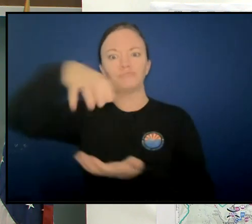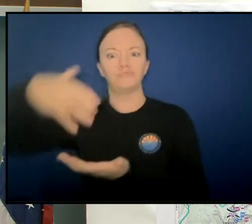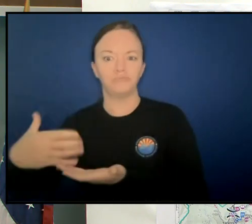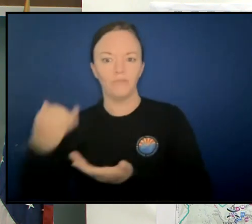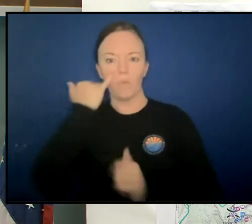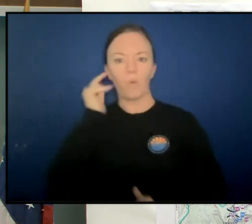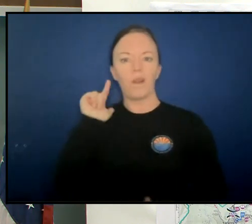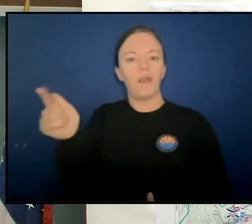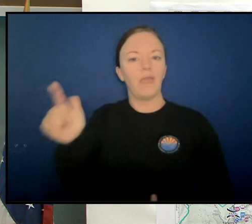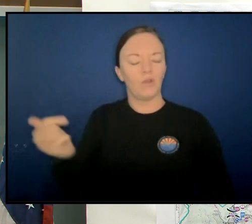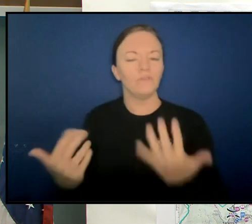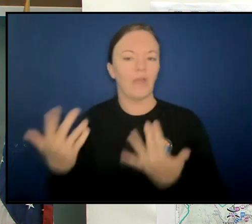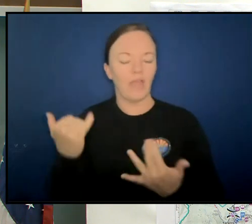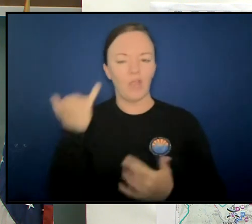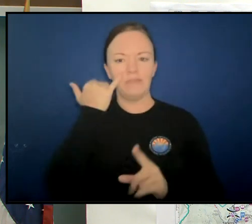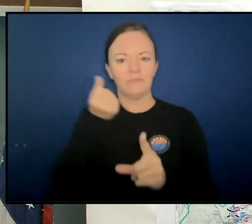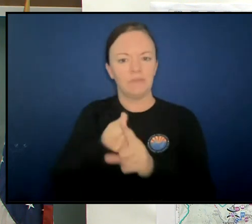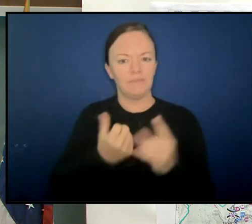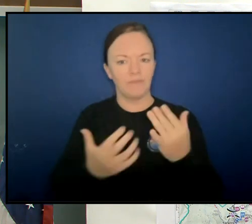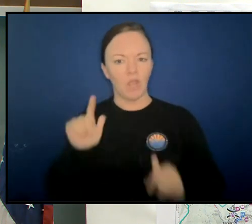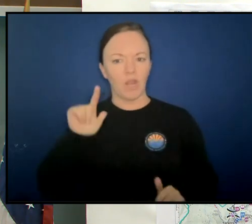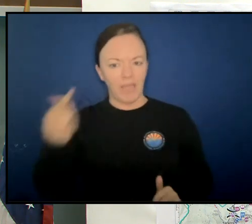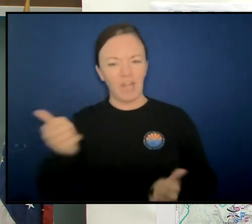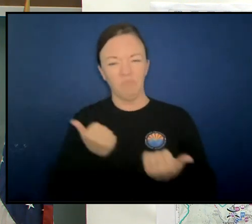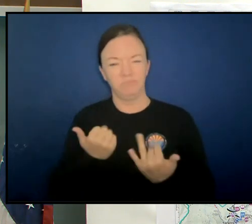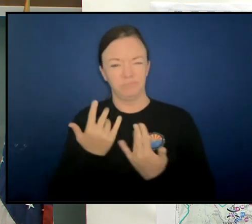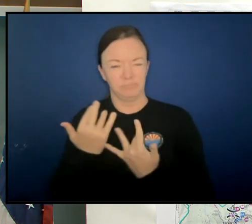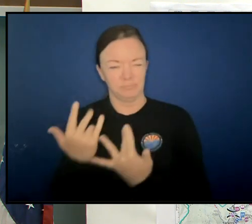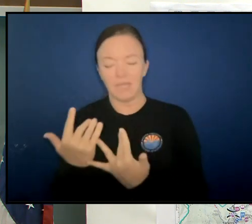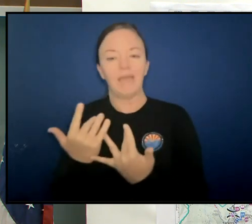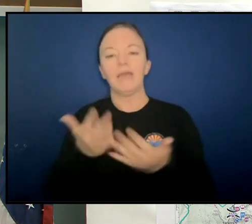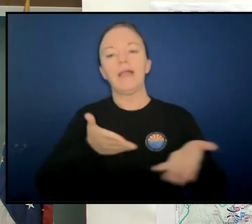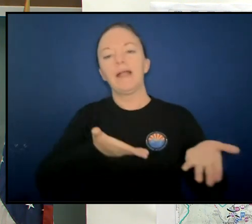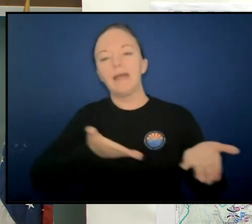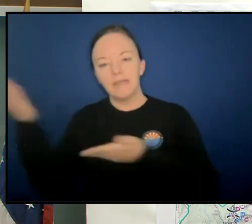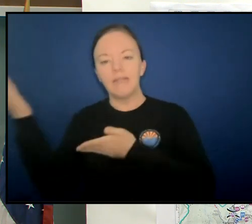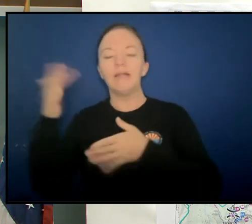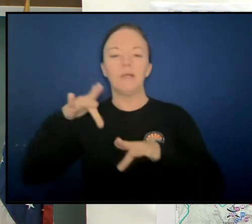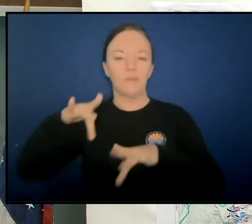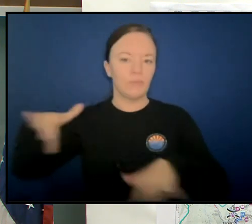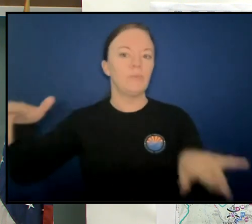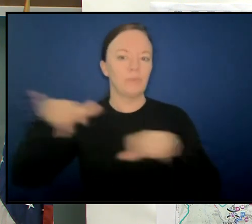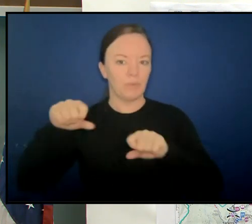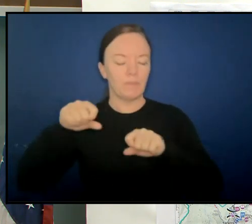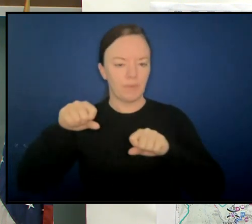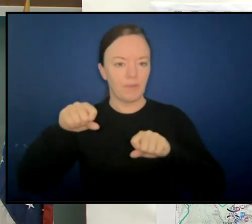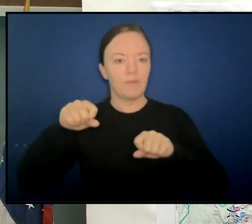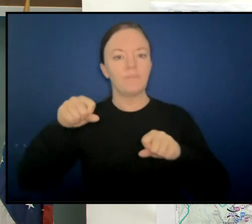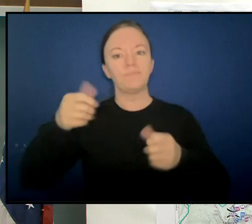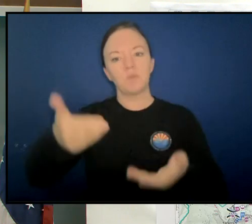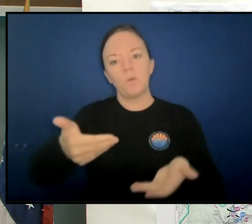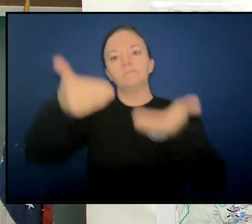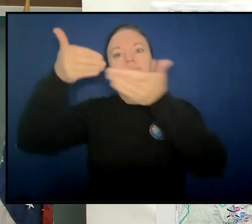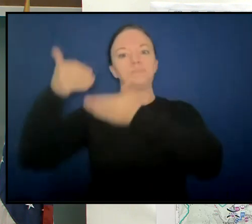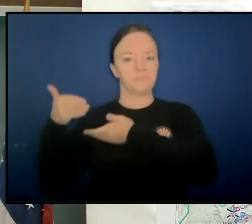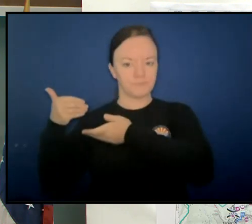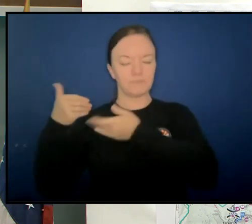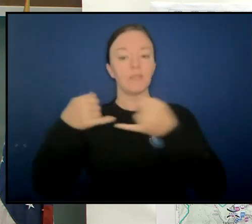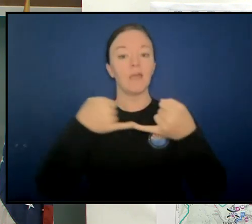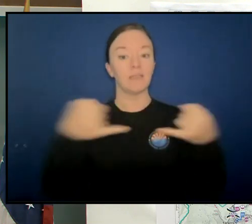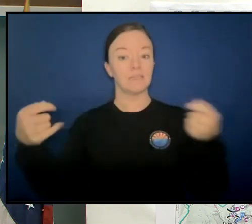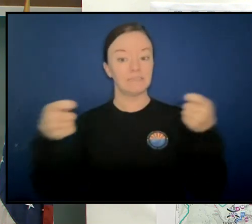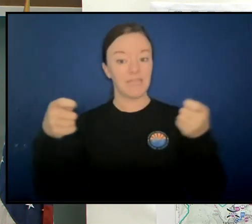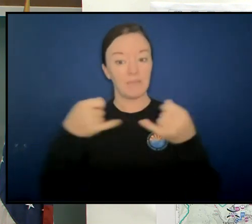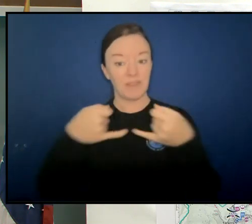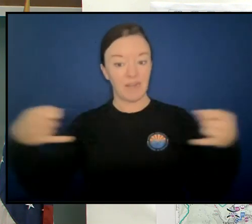here at a later time, we've moved a lot of vegetation from the fire's edge across our containment line to make that easier for holding. And